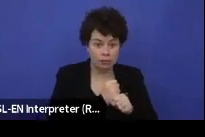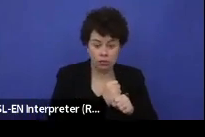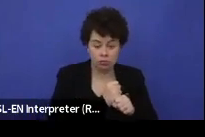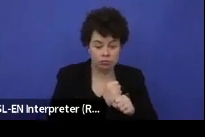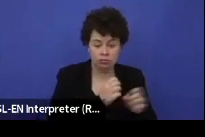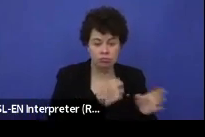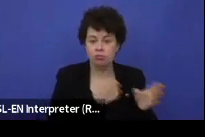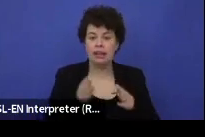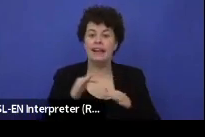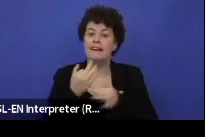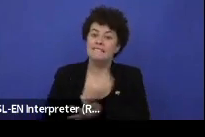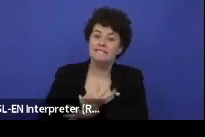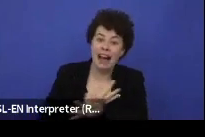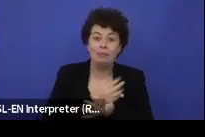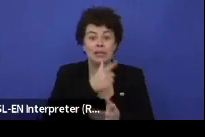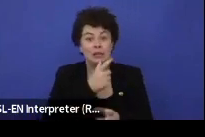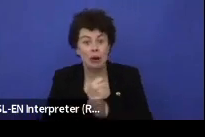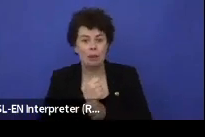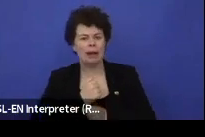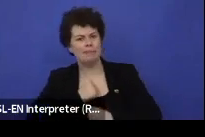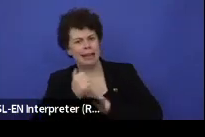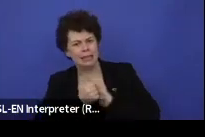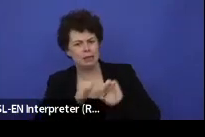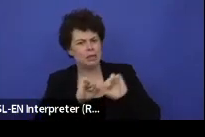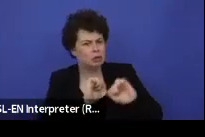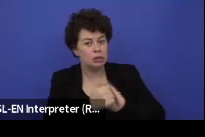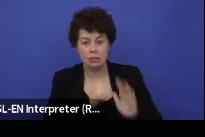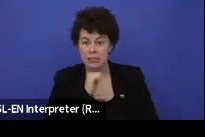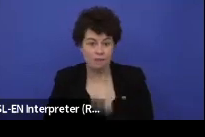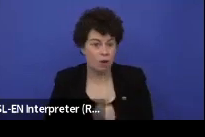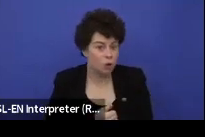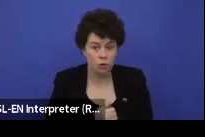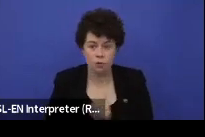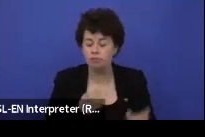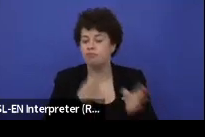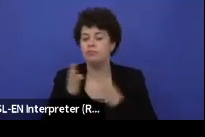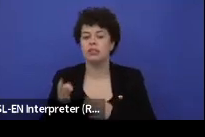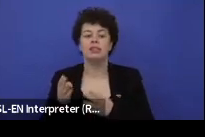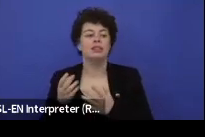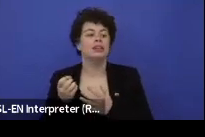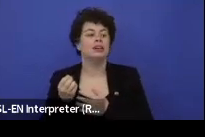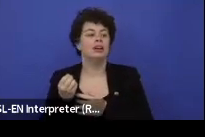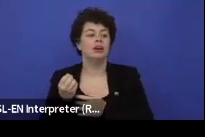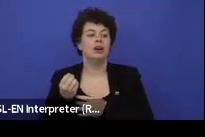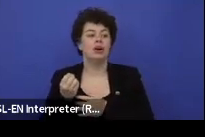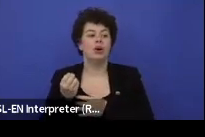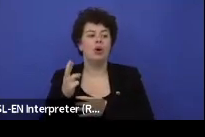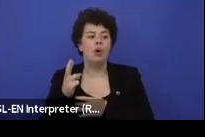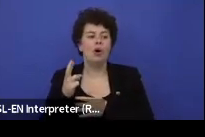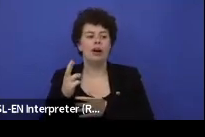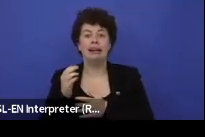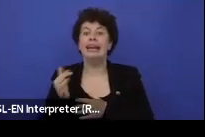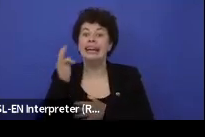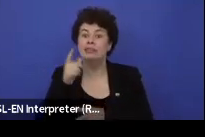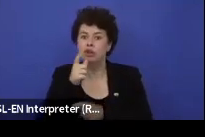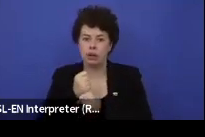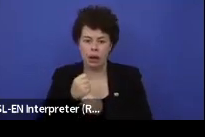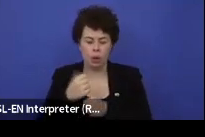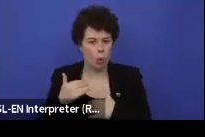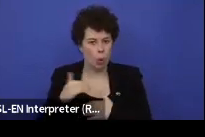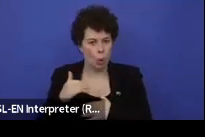in families or friends groups, or it has been spoken about in very closed groups.